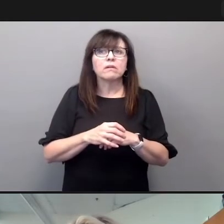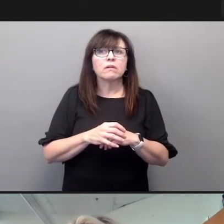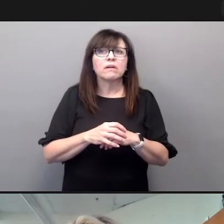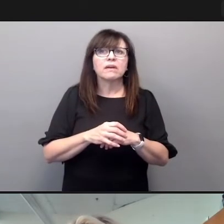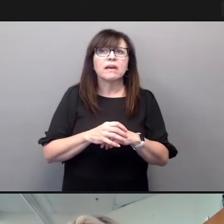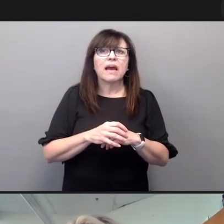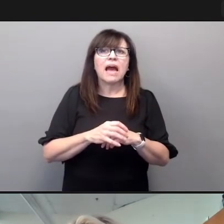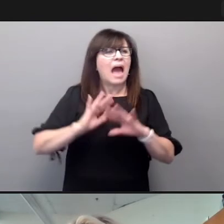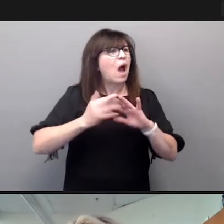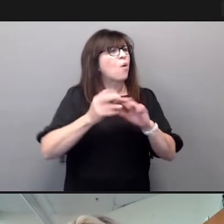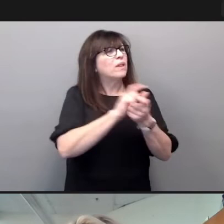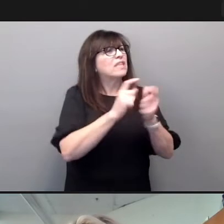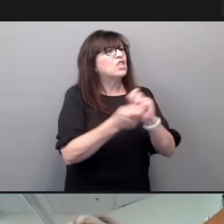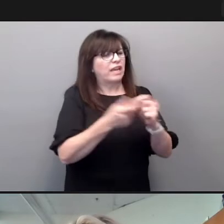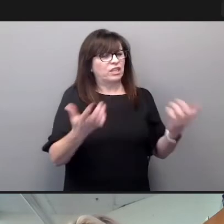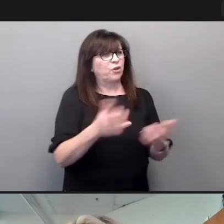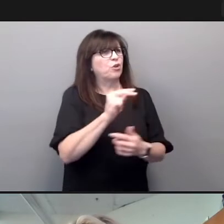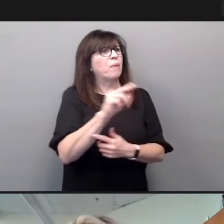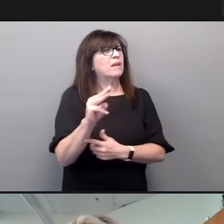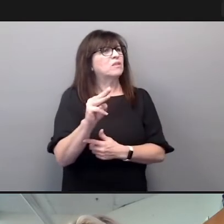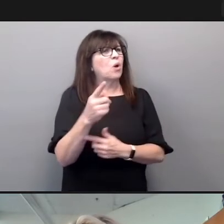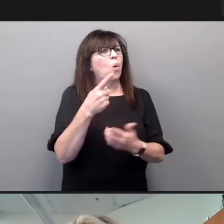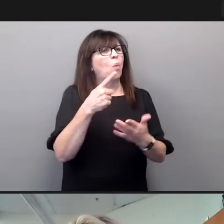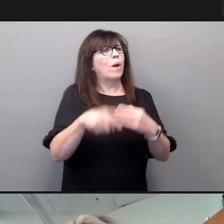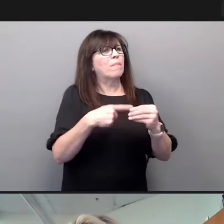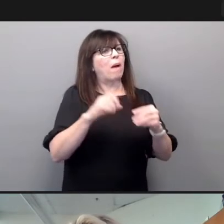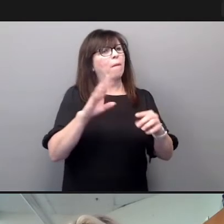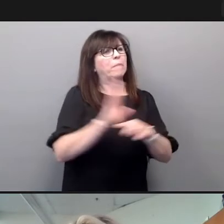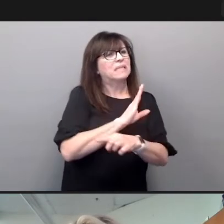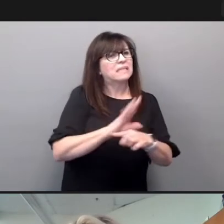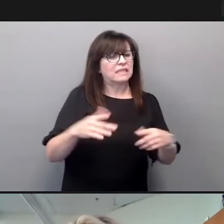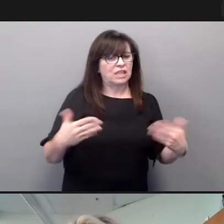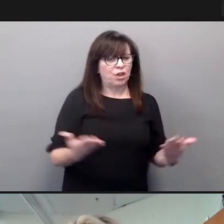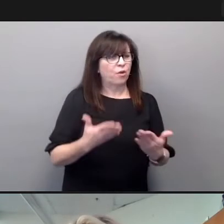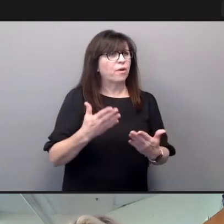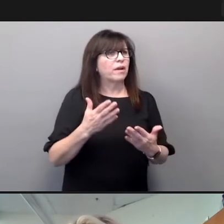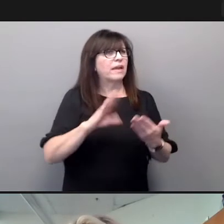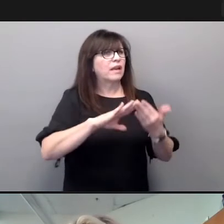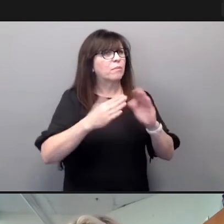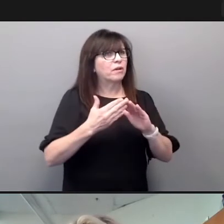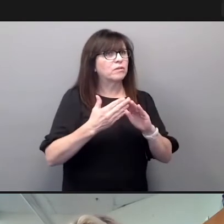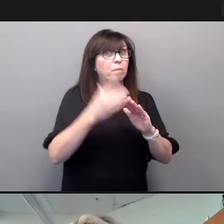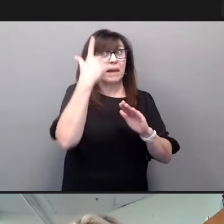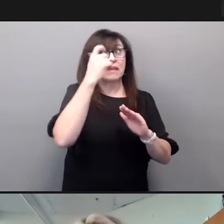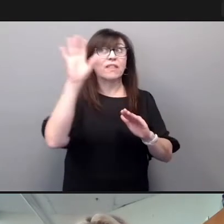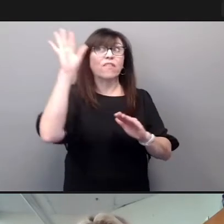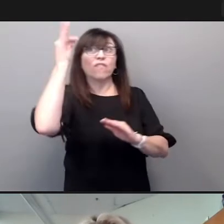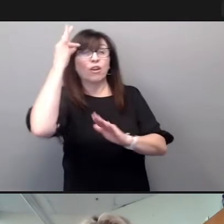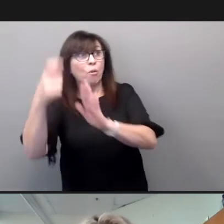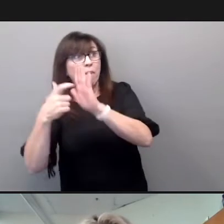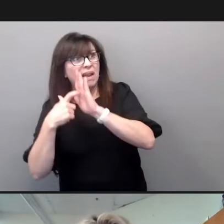the industries or the communities that are going to have the biggest shift because of that federal mandate?